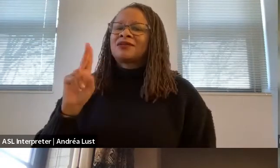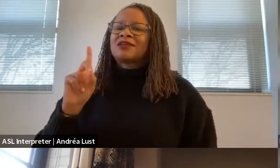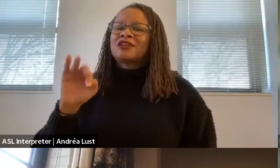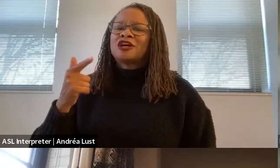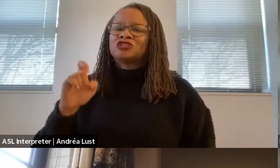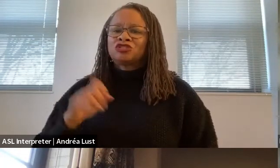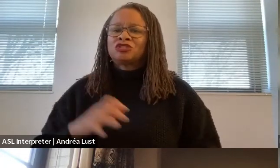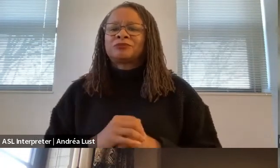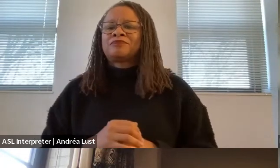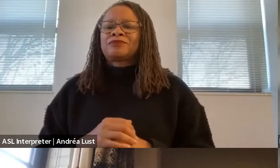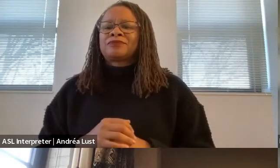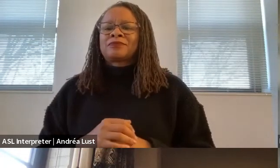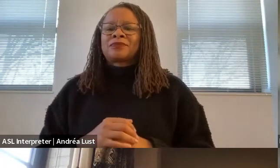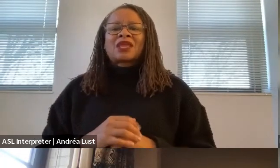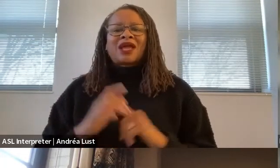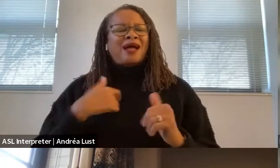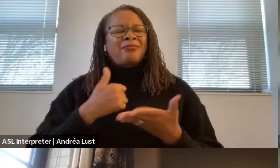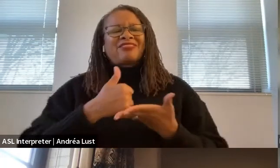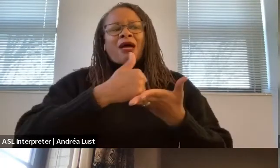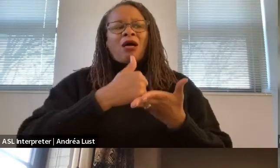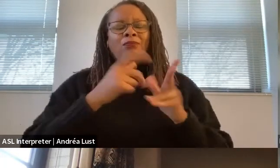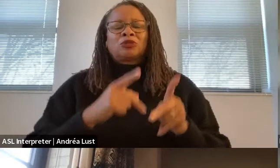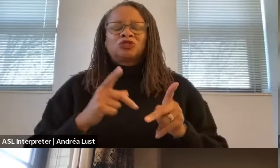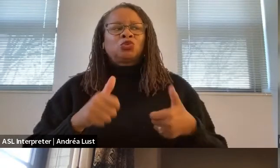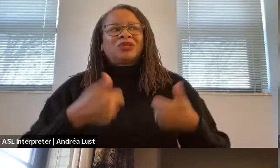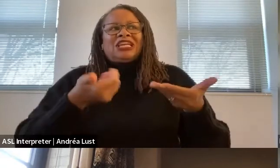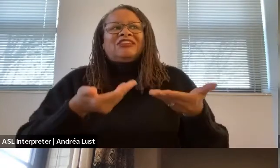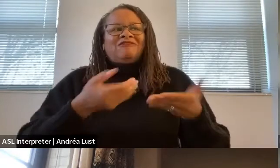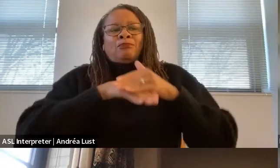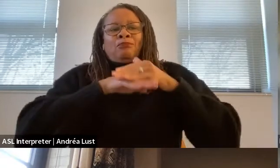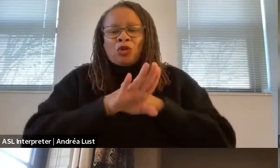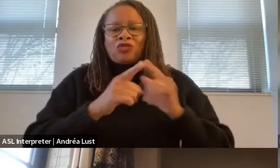like, the one that helps giving birth. And